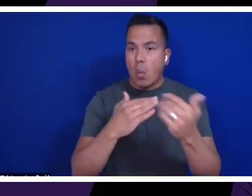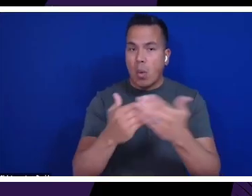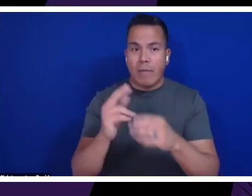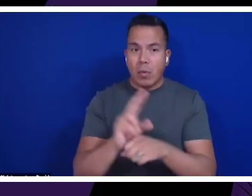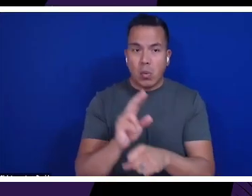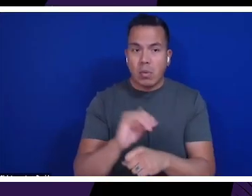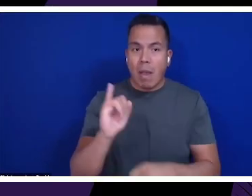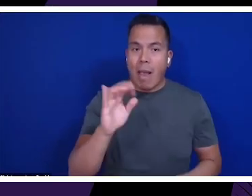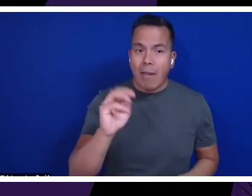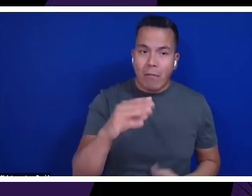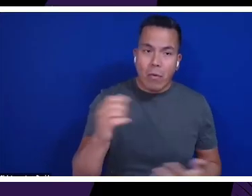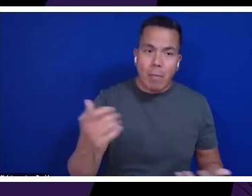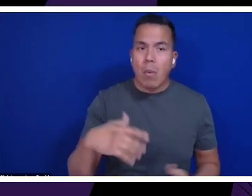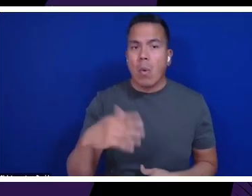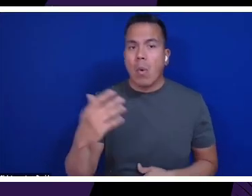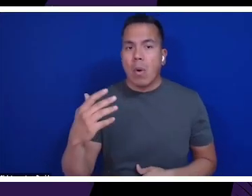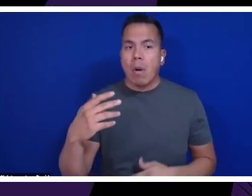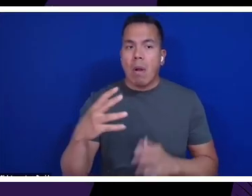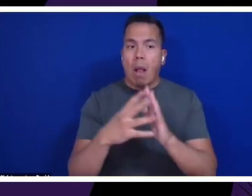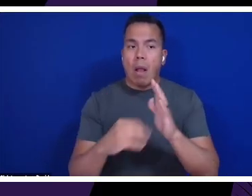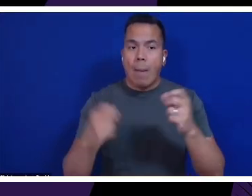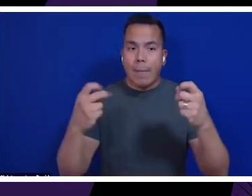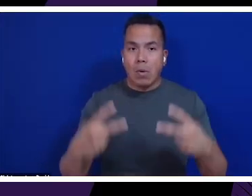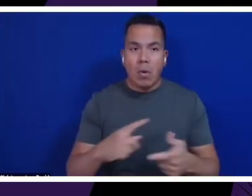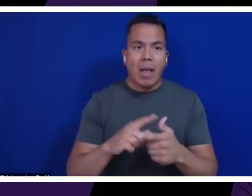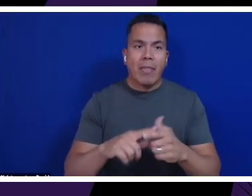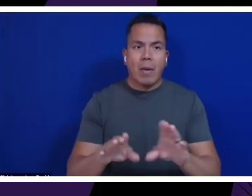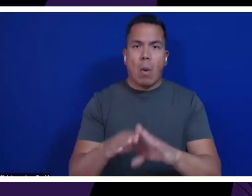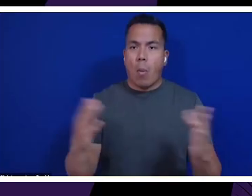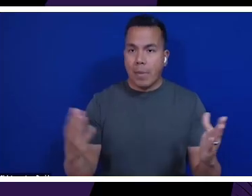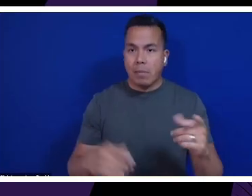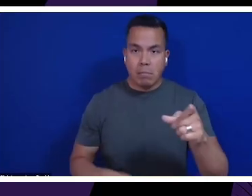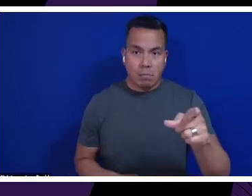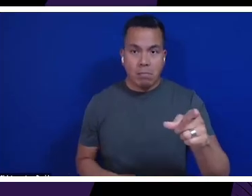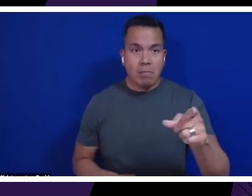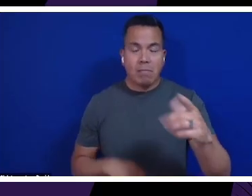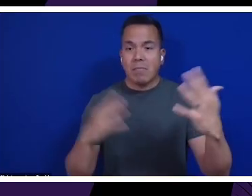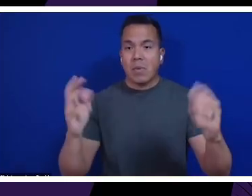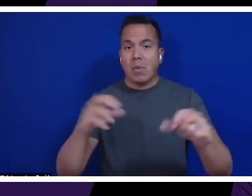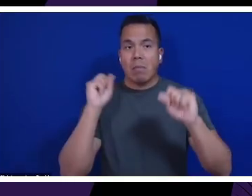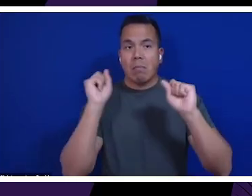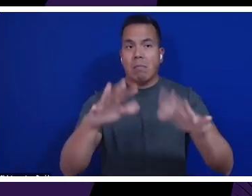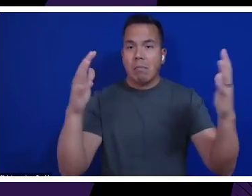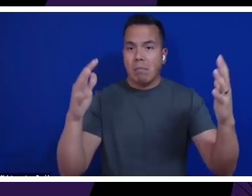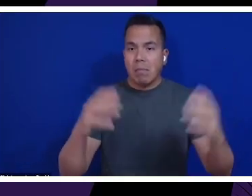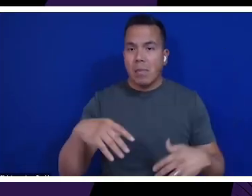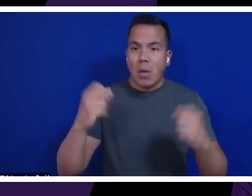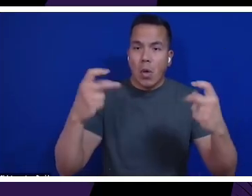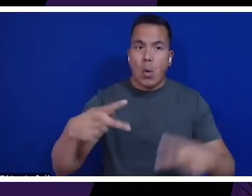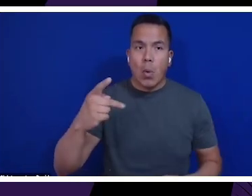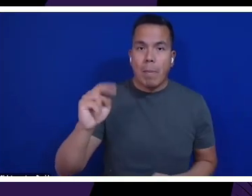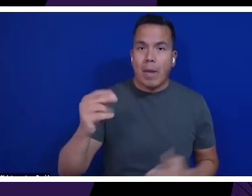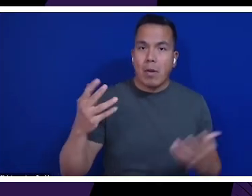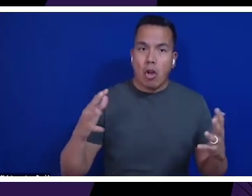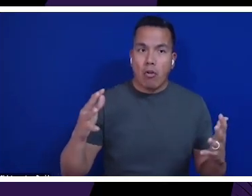as well. And just click on open in CodePen. And voila, we're in CodePen already. But to get a